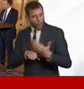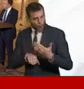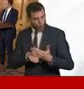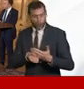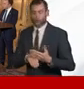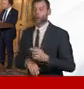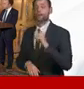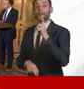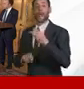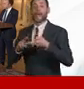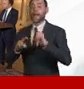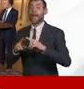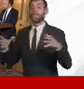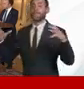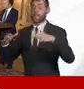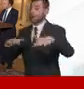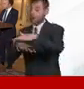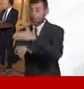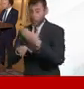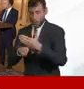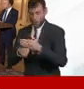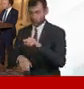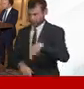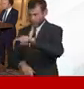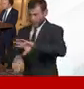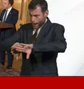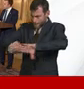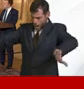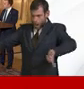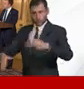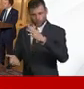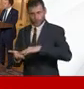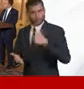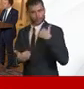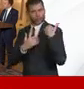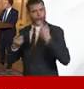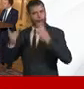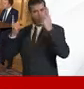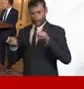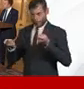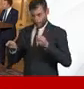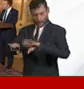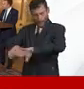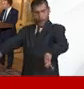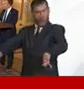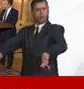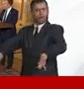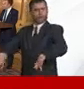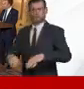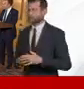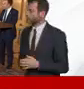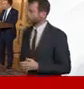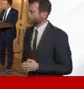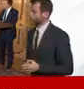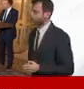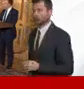to ensure that people are more than two meters apart because as jenny says it's about going back to the principles of